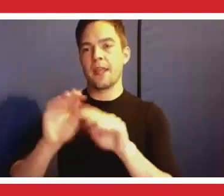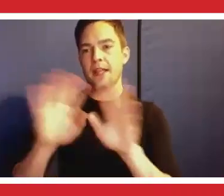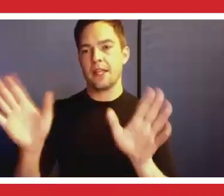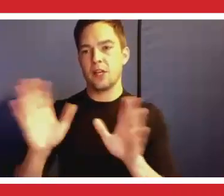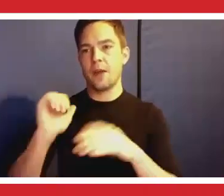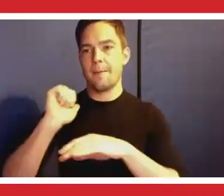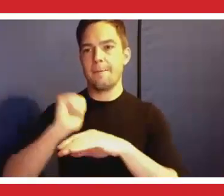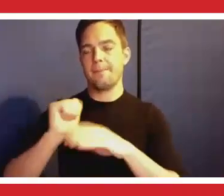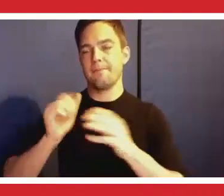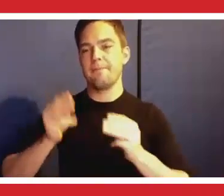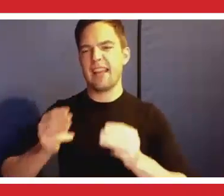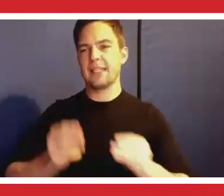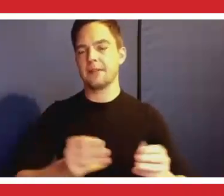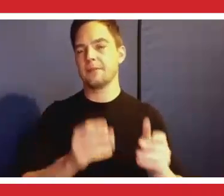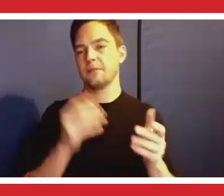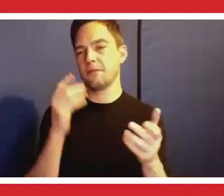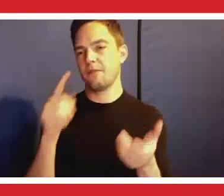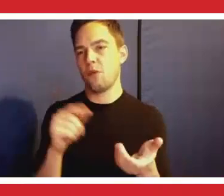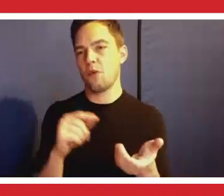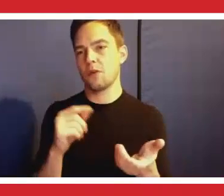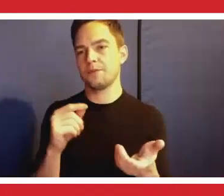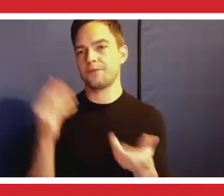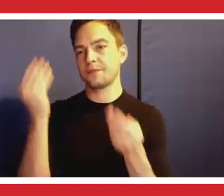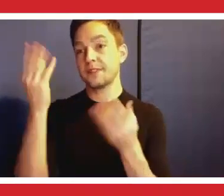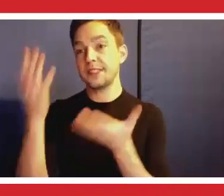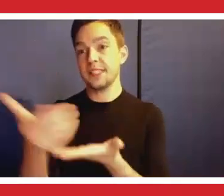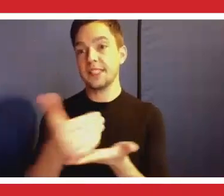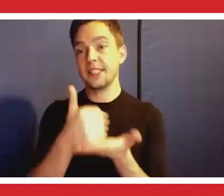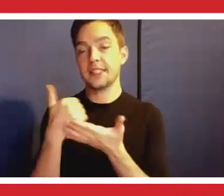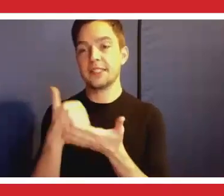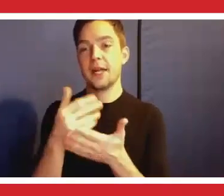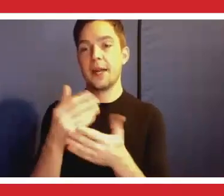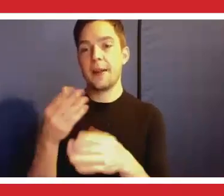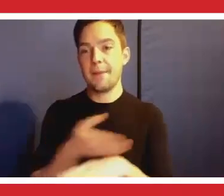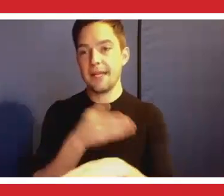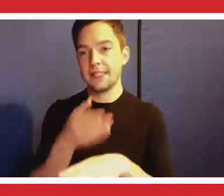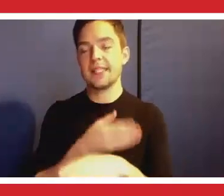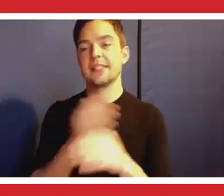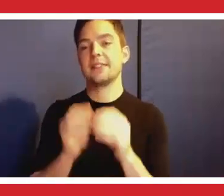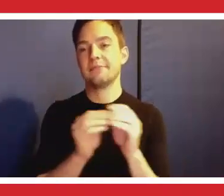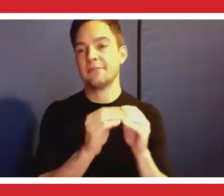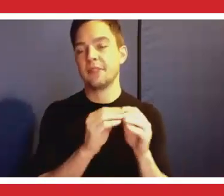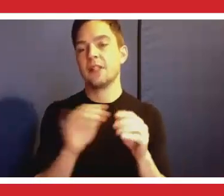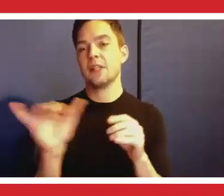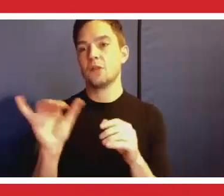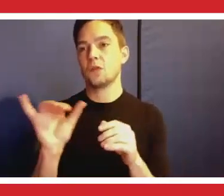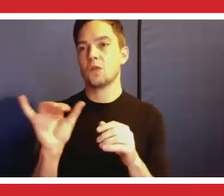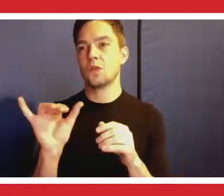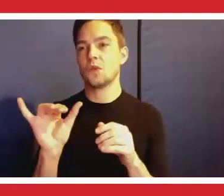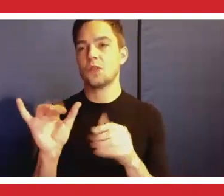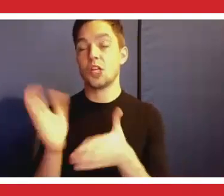for data collection, maintenance, and also